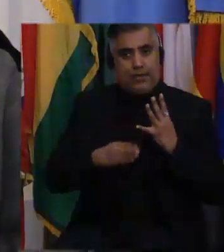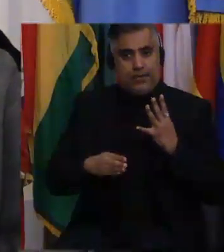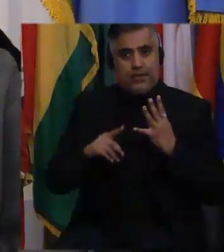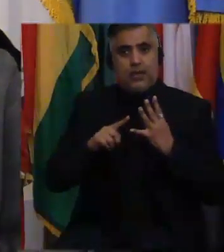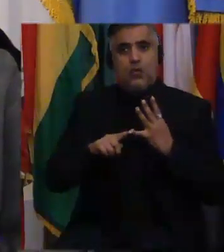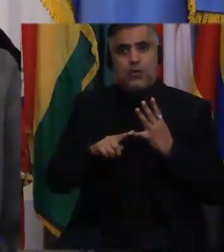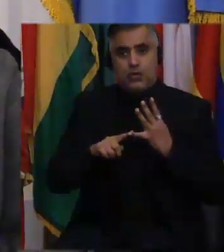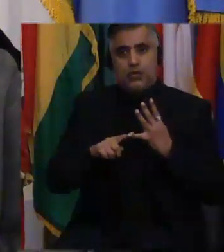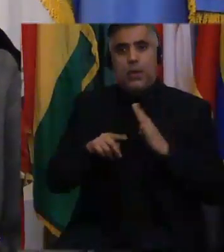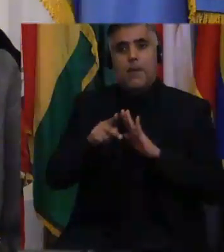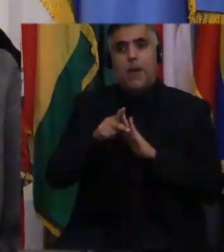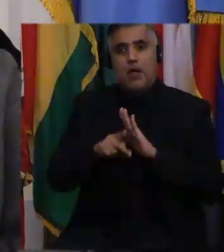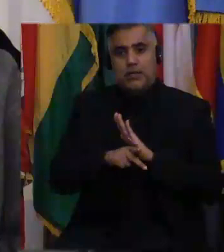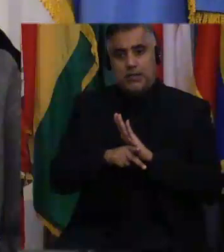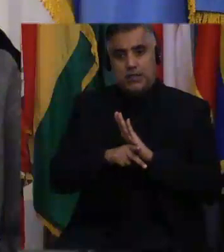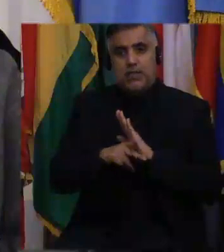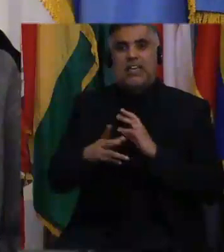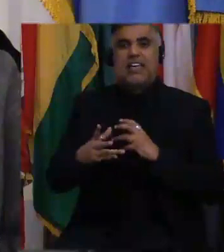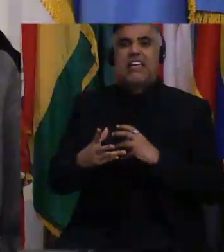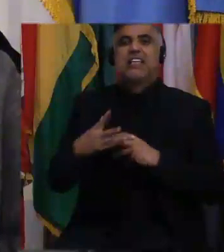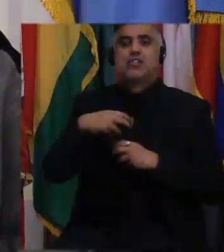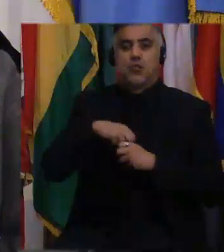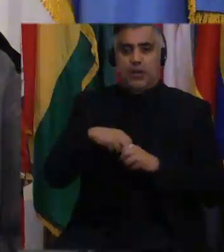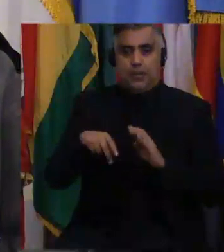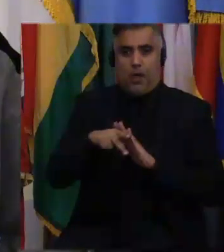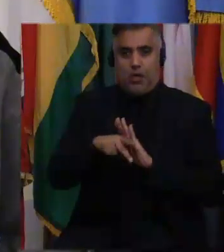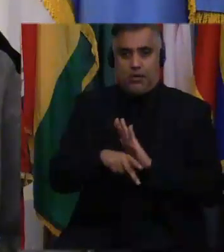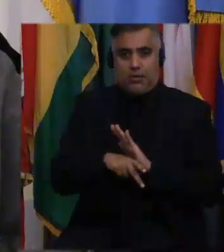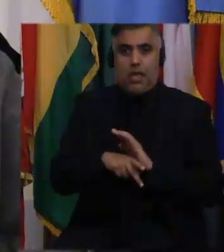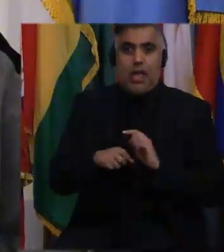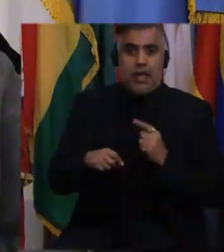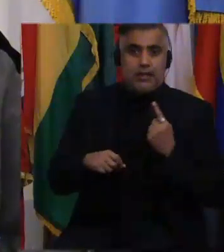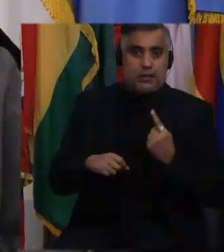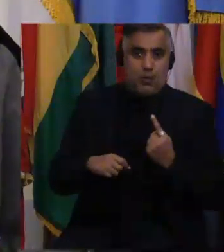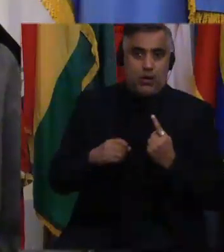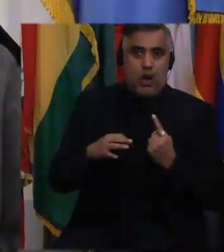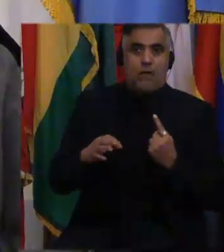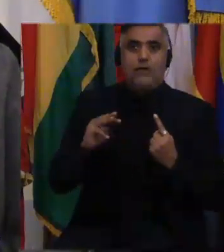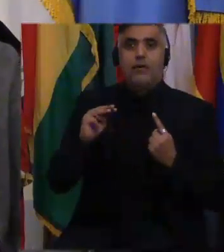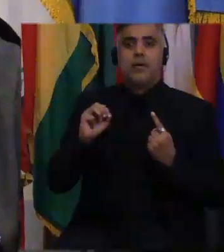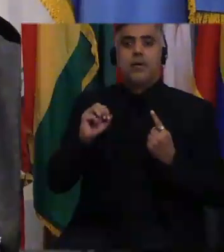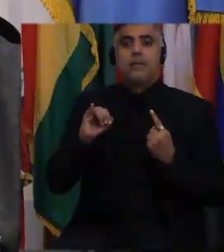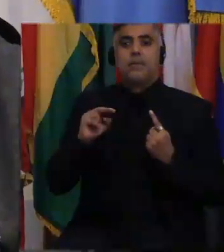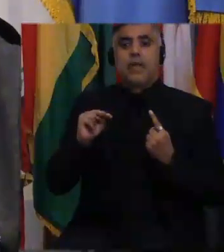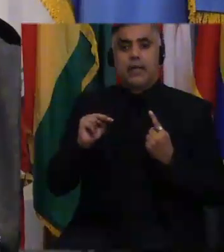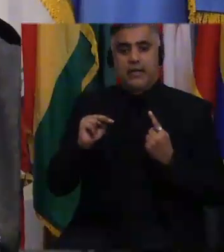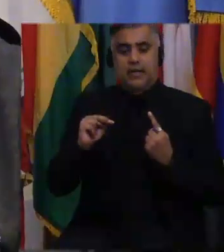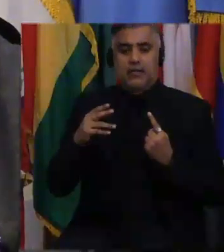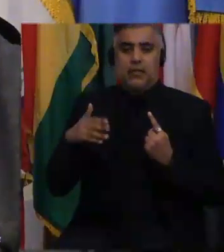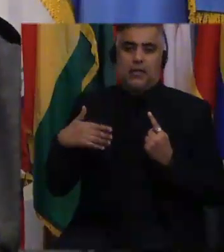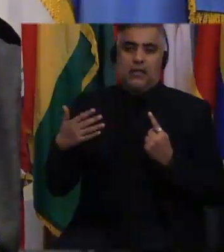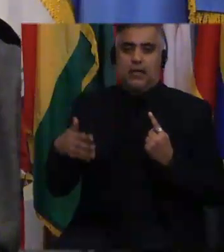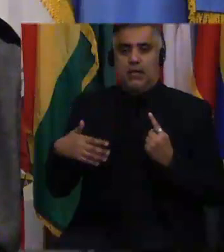is policy, integrated policy. And in fact, this is one of the main